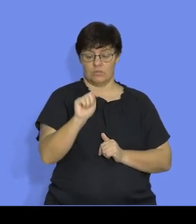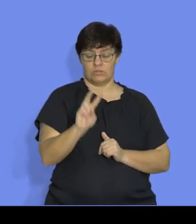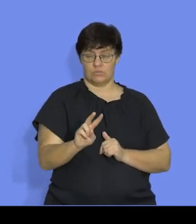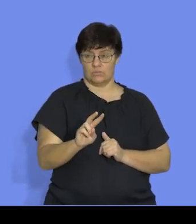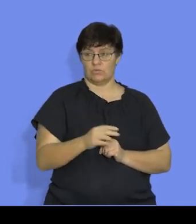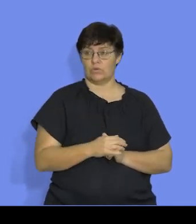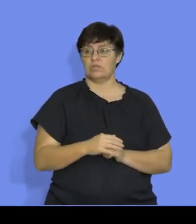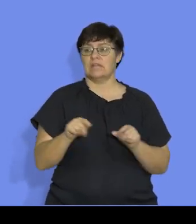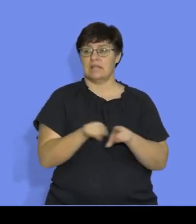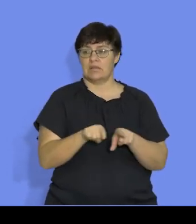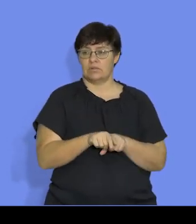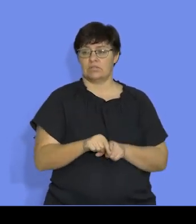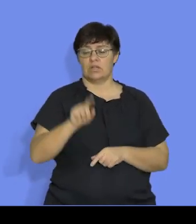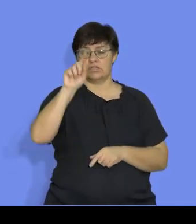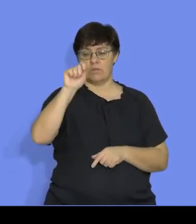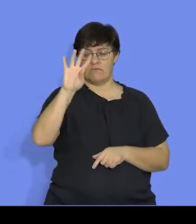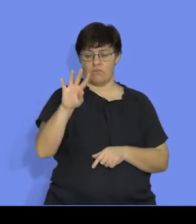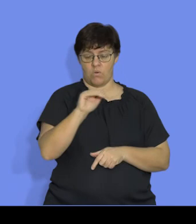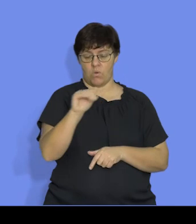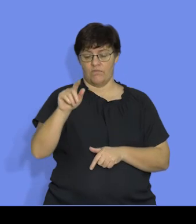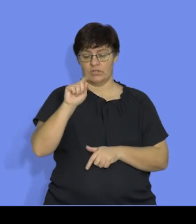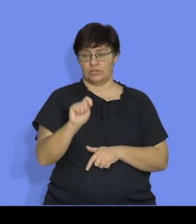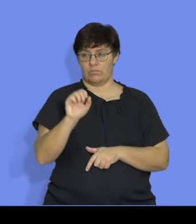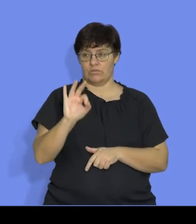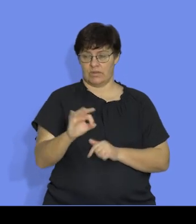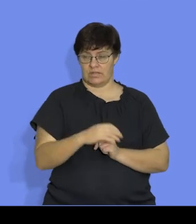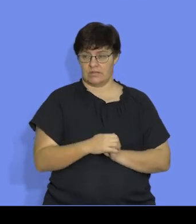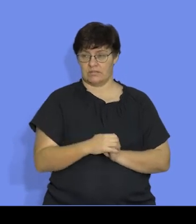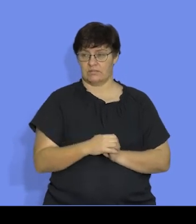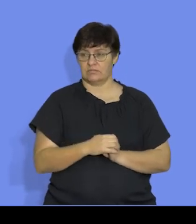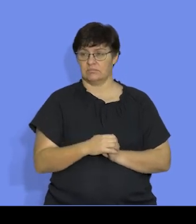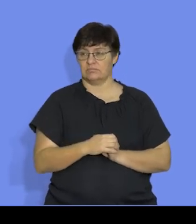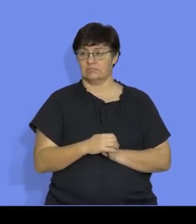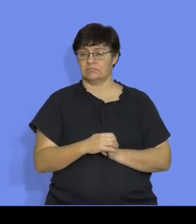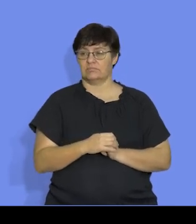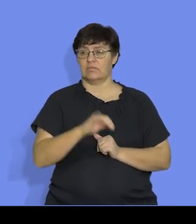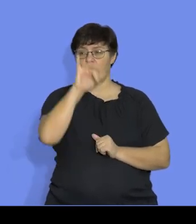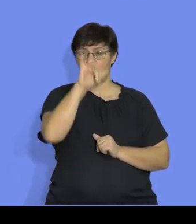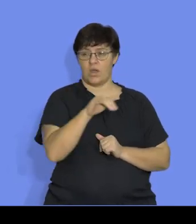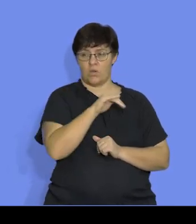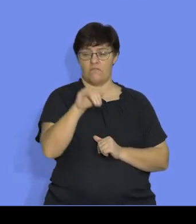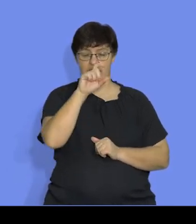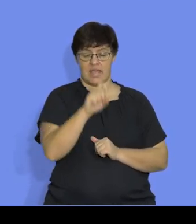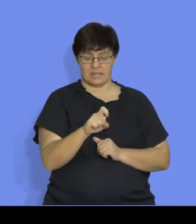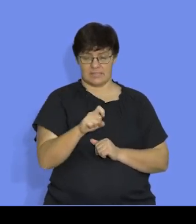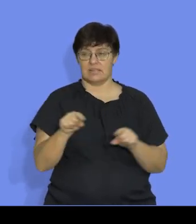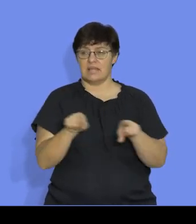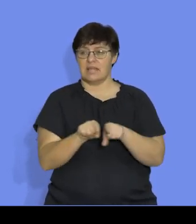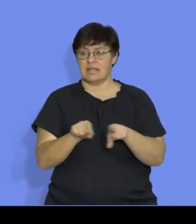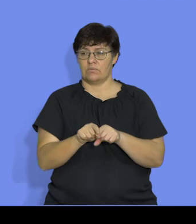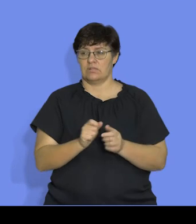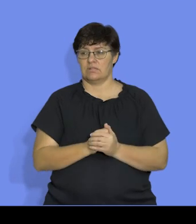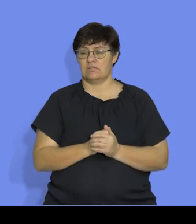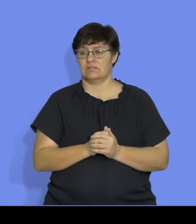over term 2 will be equal to term 4 over term 3. So Y over X will